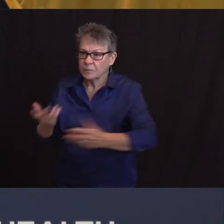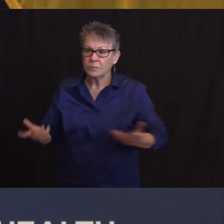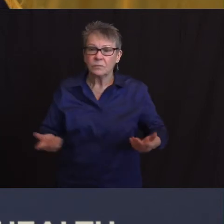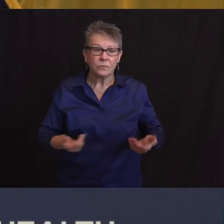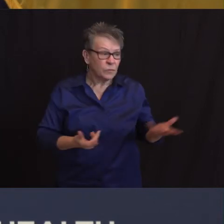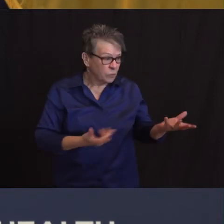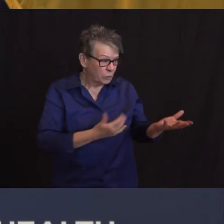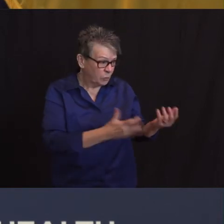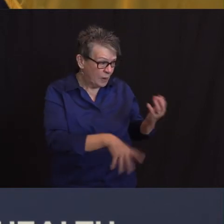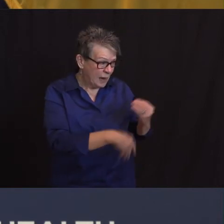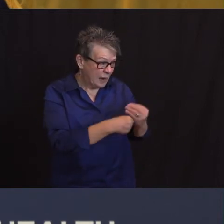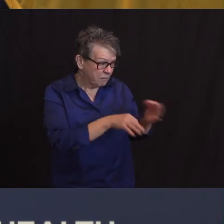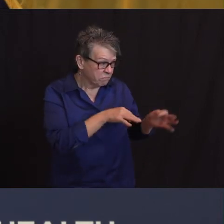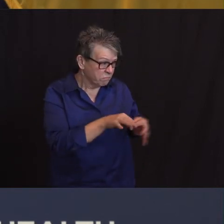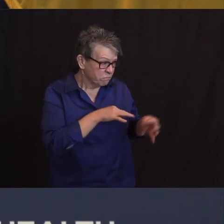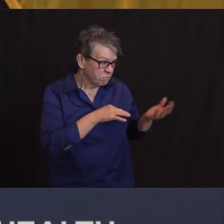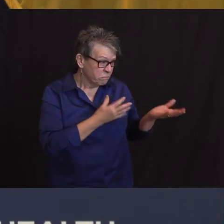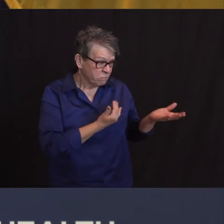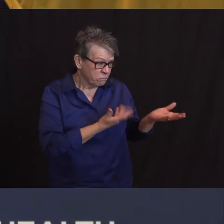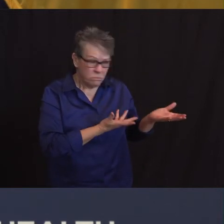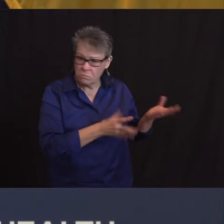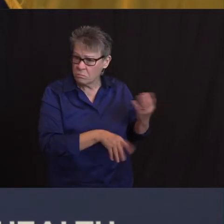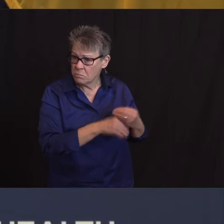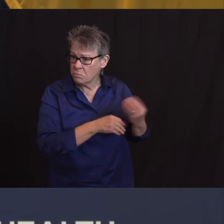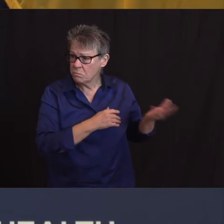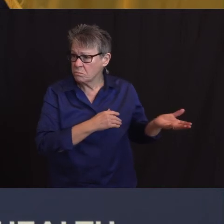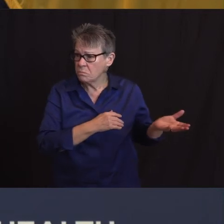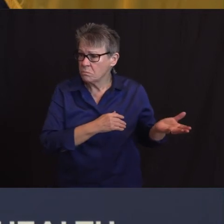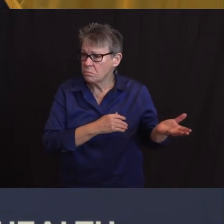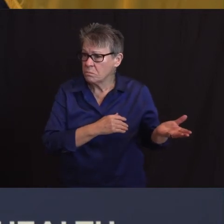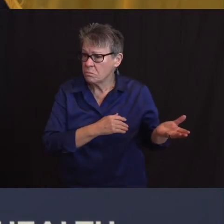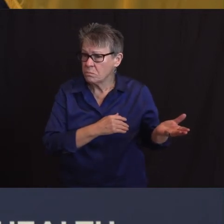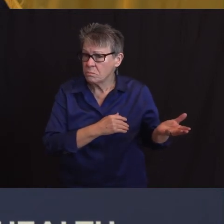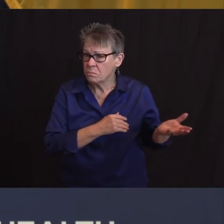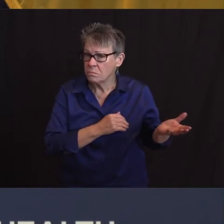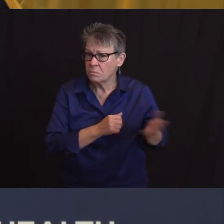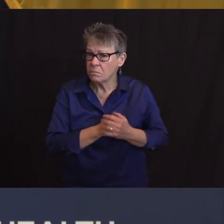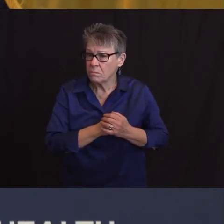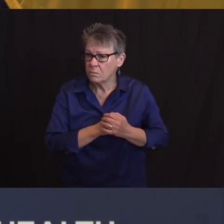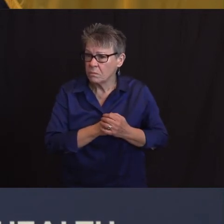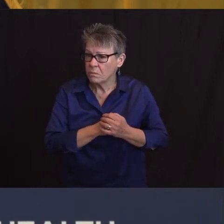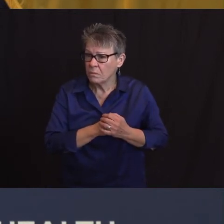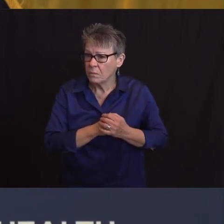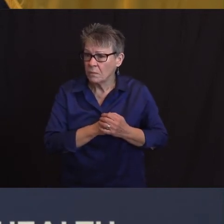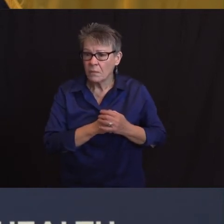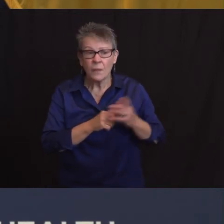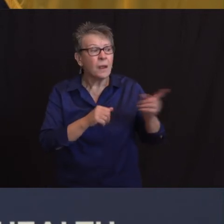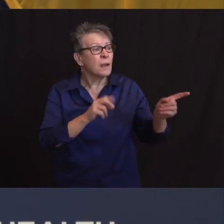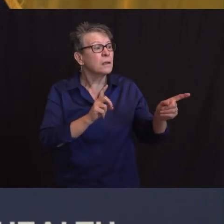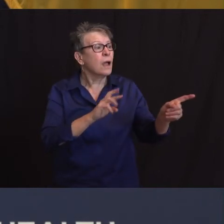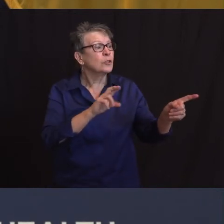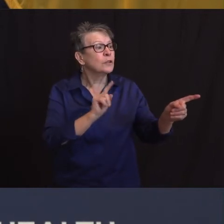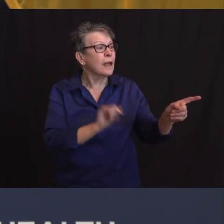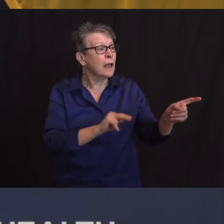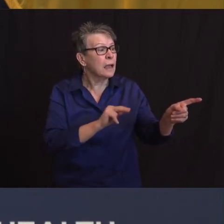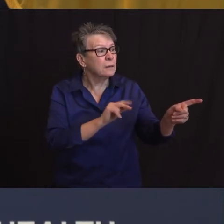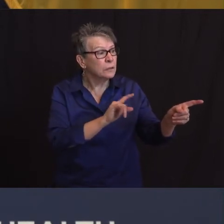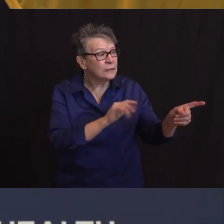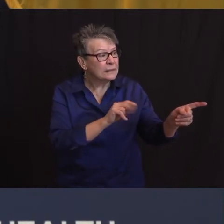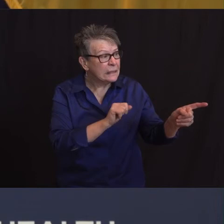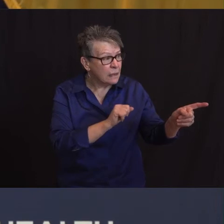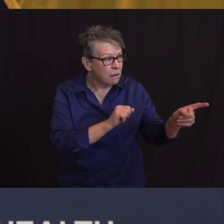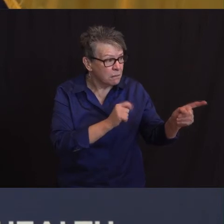on the next few weeks of supplies and or how you see or Tina, how you see the vaccine as a game changer